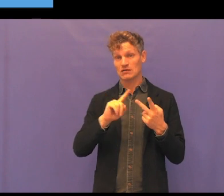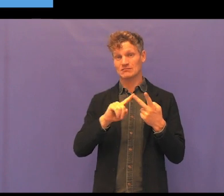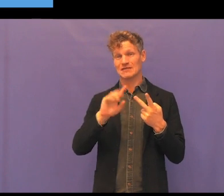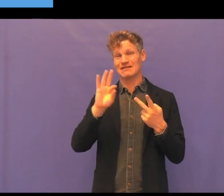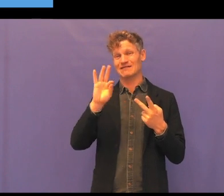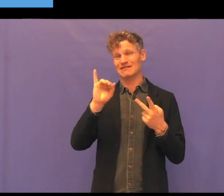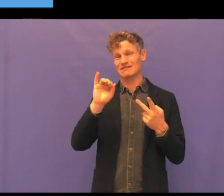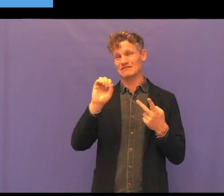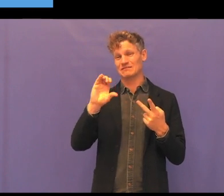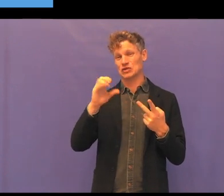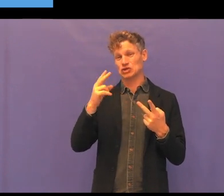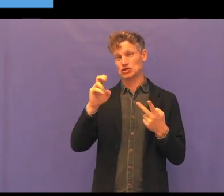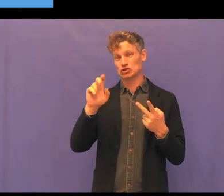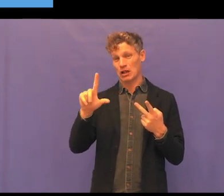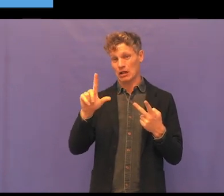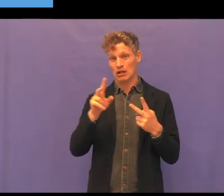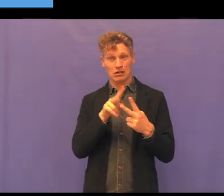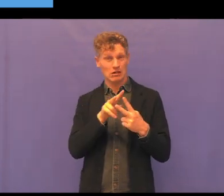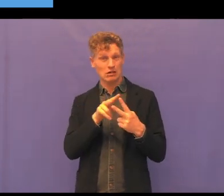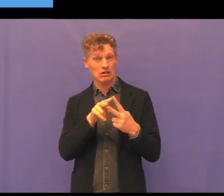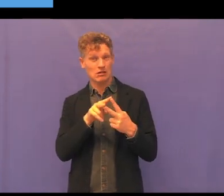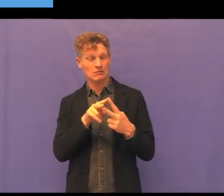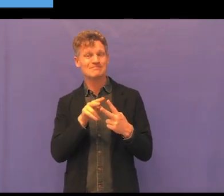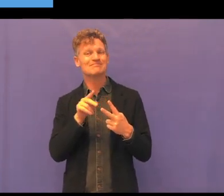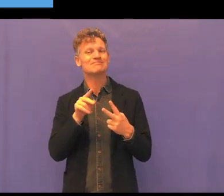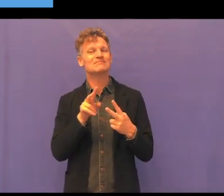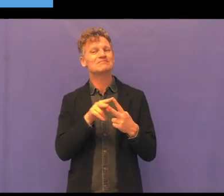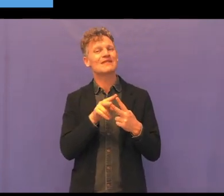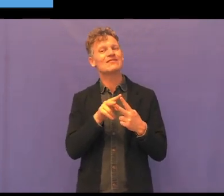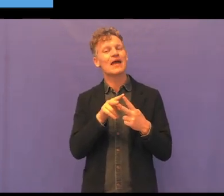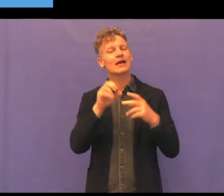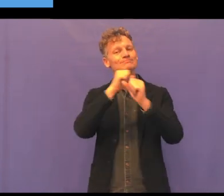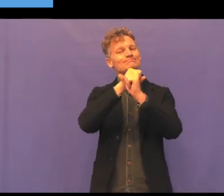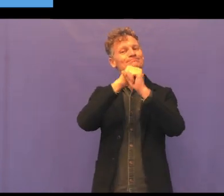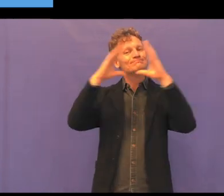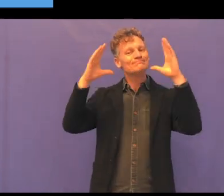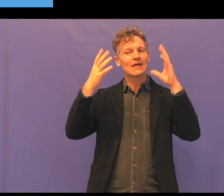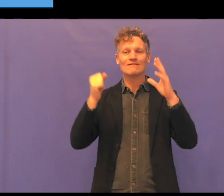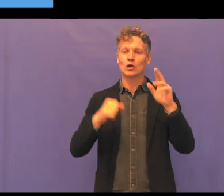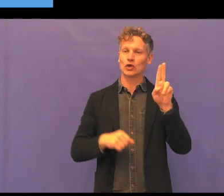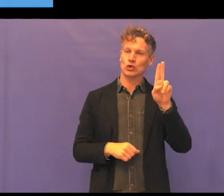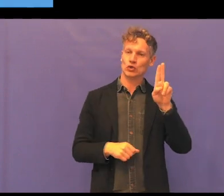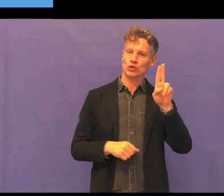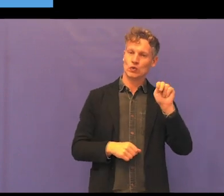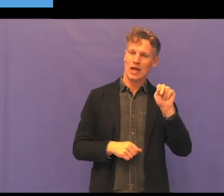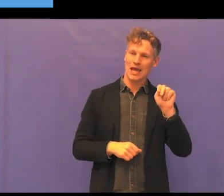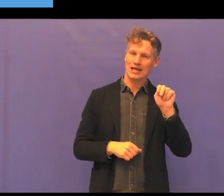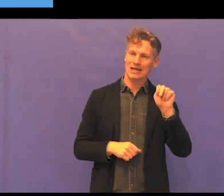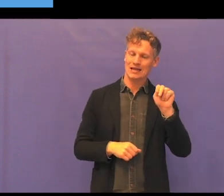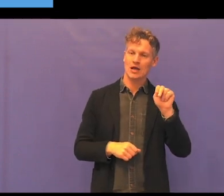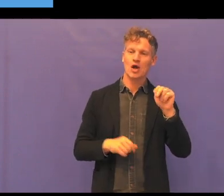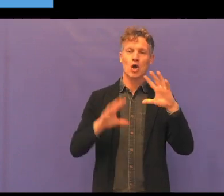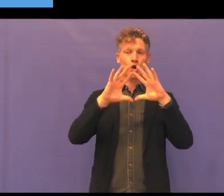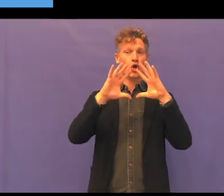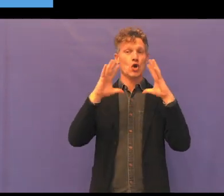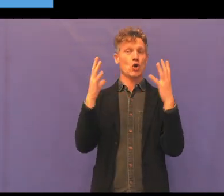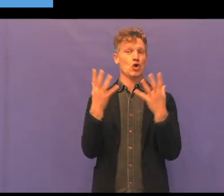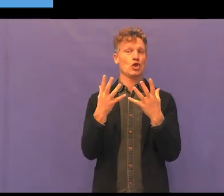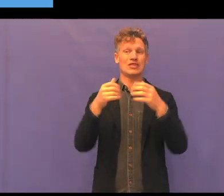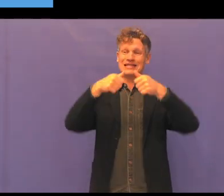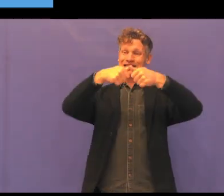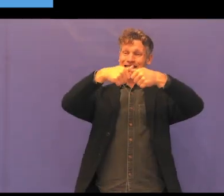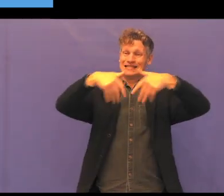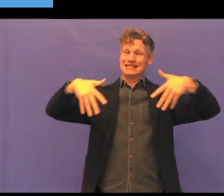Earth Systems Council, which would be like a kind of ecological equivalent of the UN Security Council. And then you had